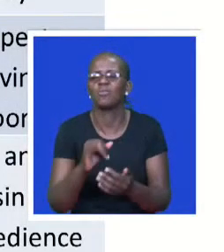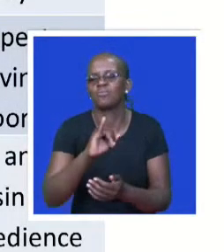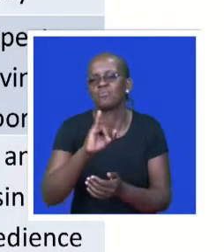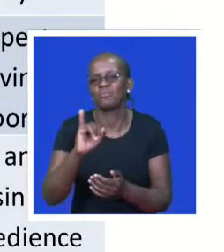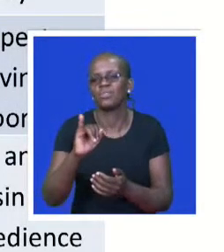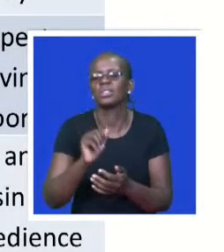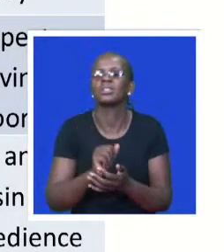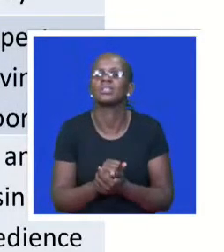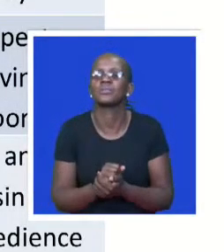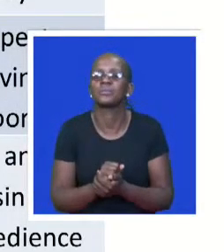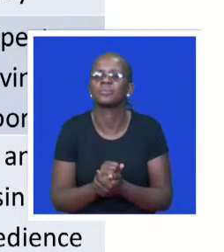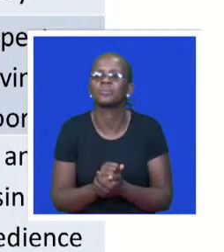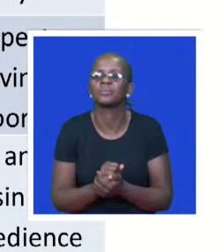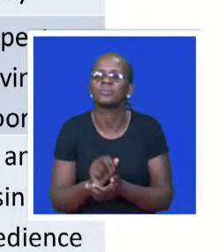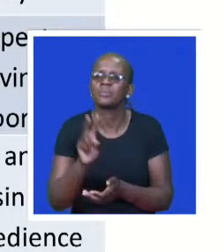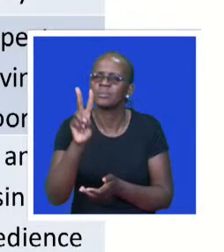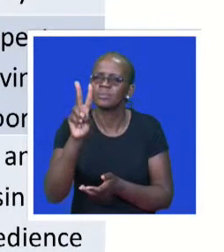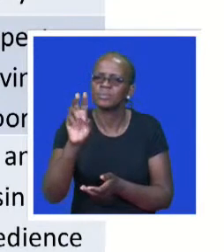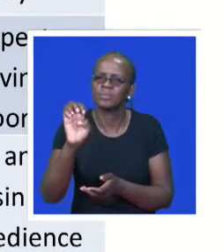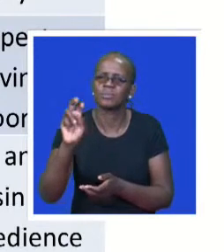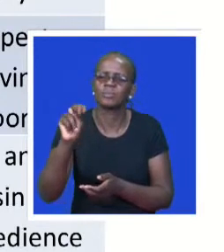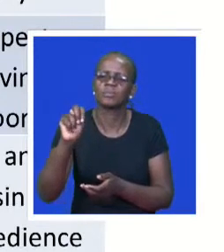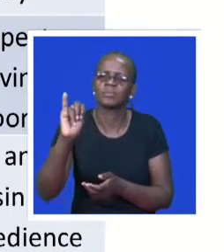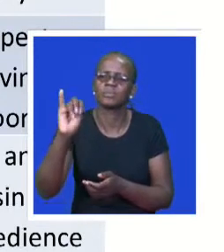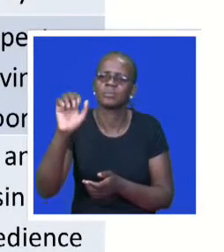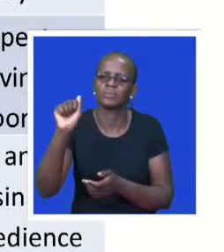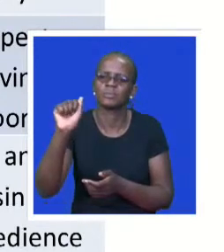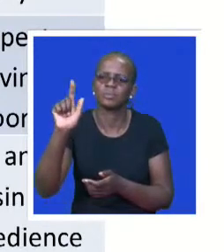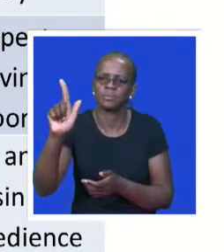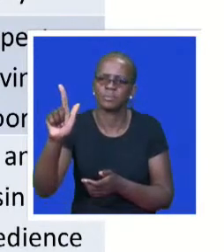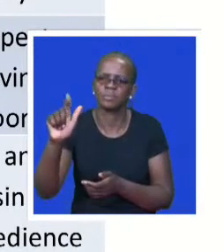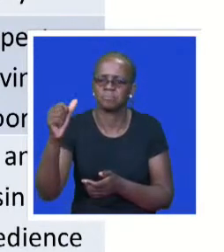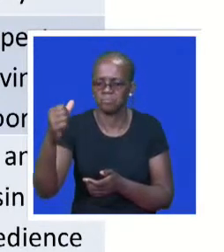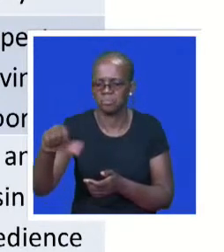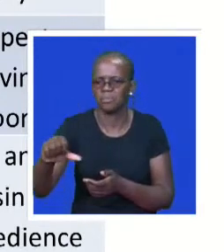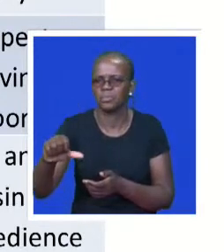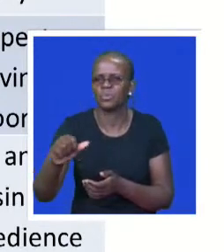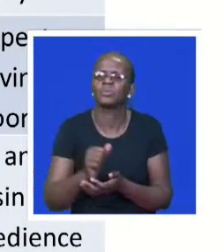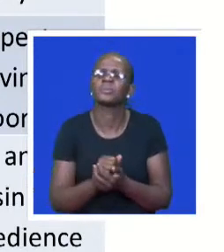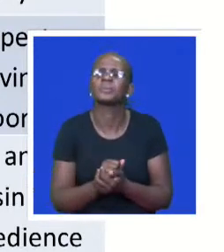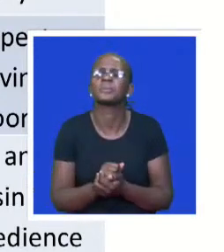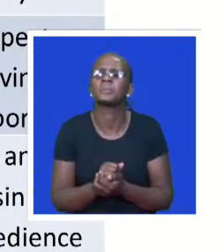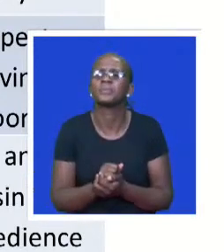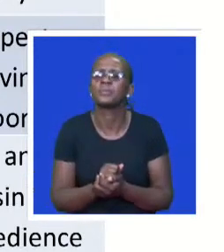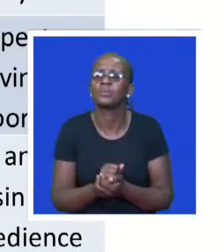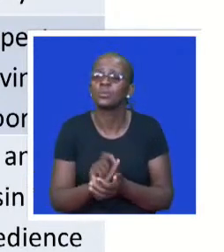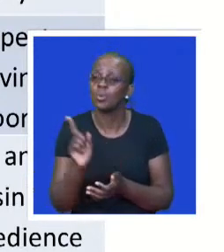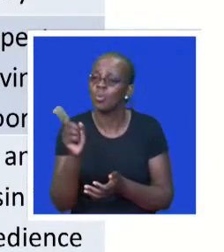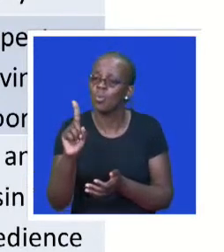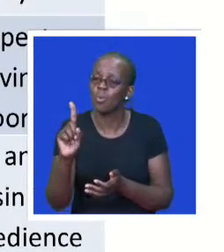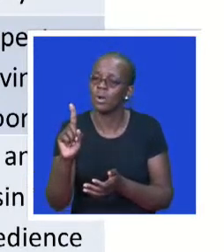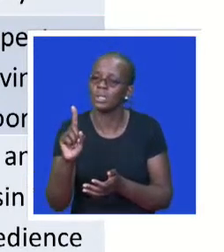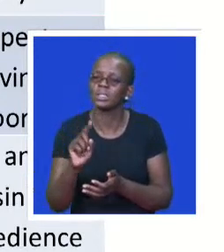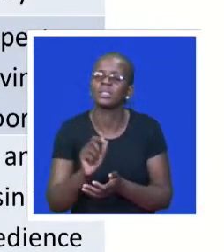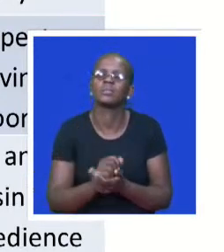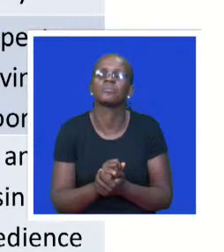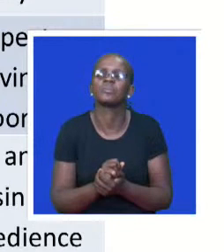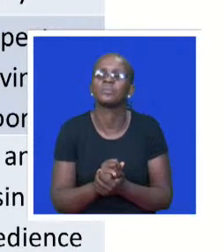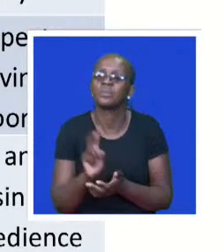here is venial sin, my dear Lena. So what is a venial sin, my dear